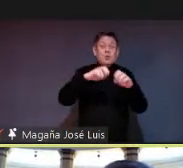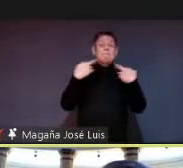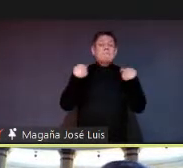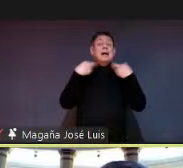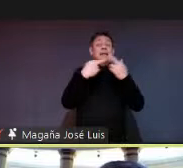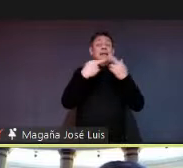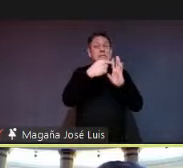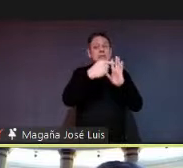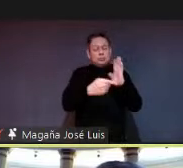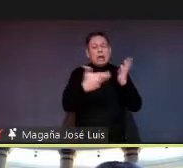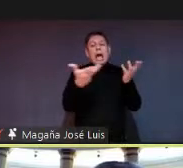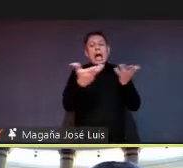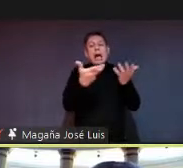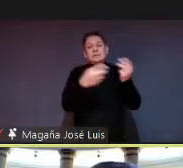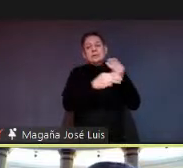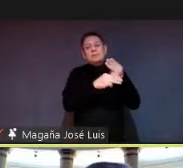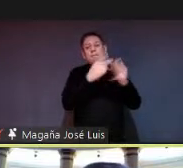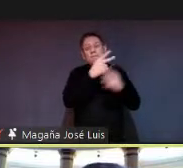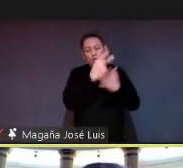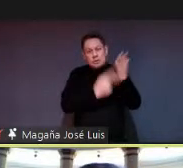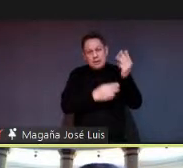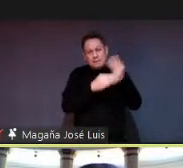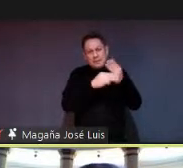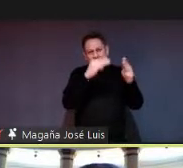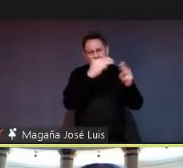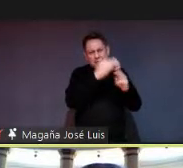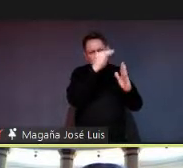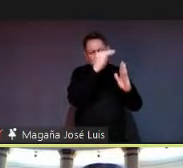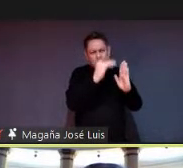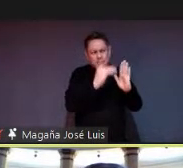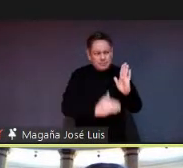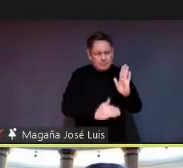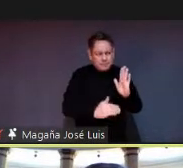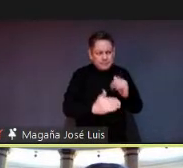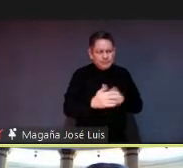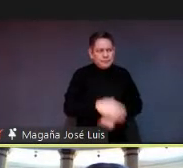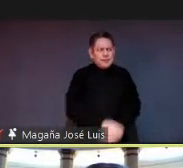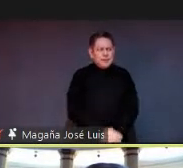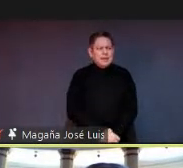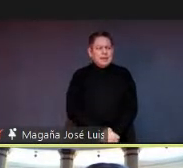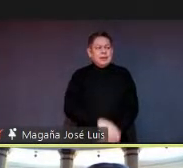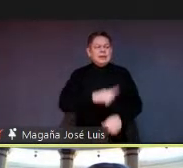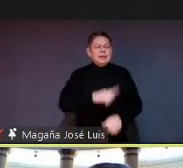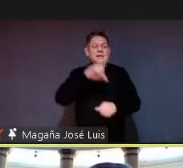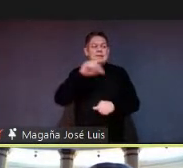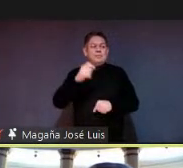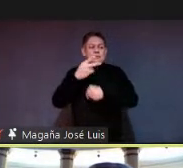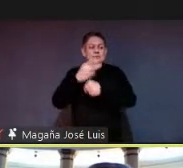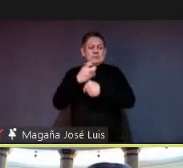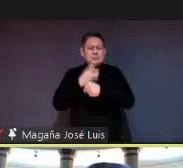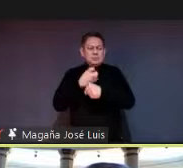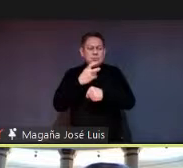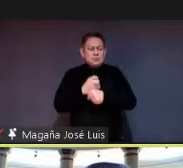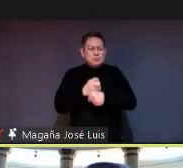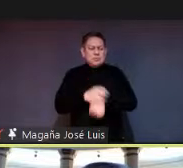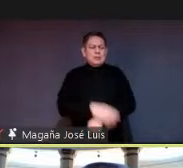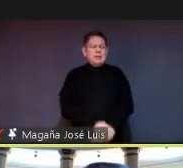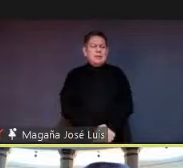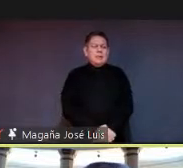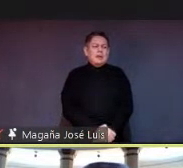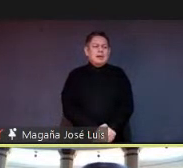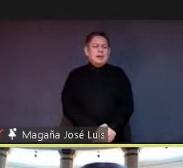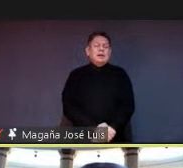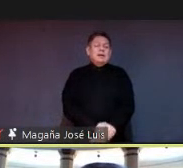Then we turned to the second stage with the work groups that I mentioned before. The